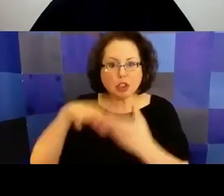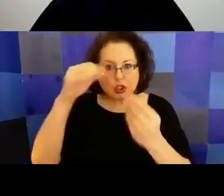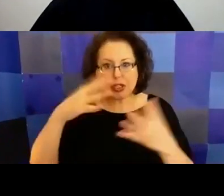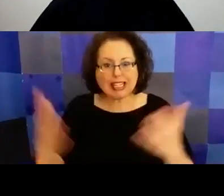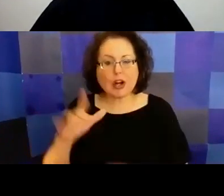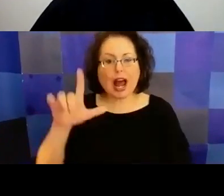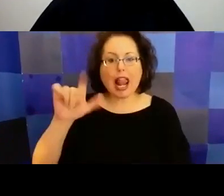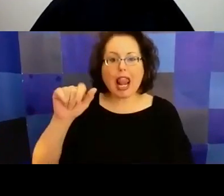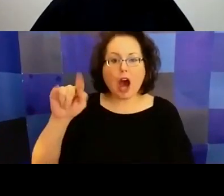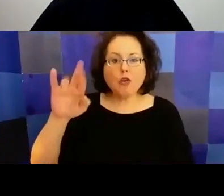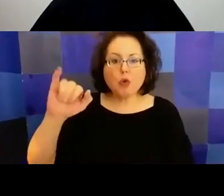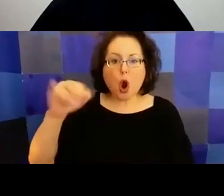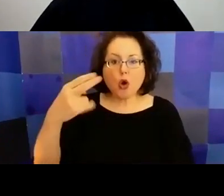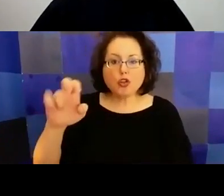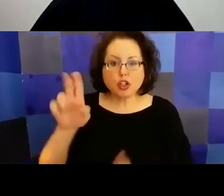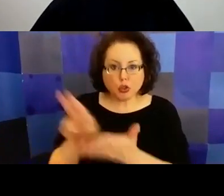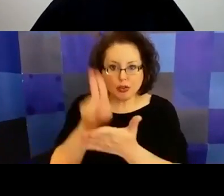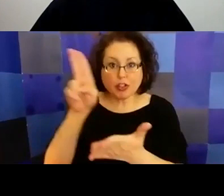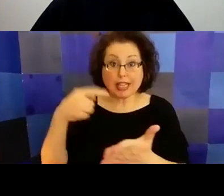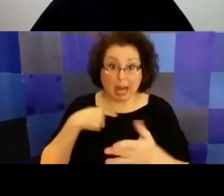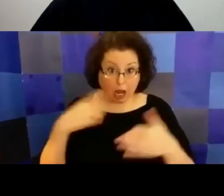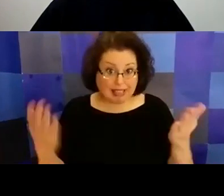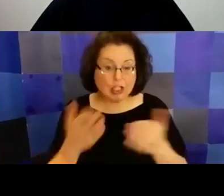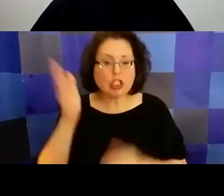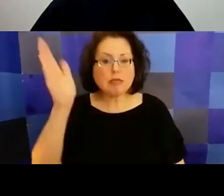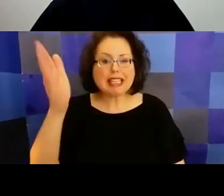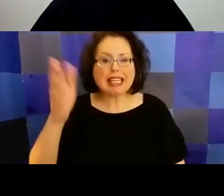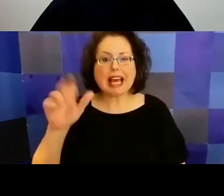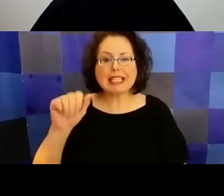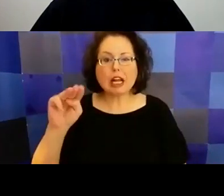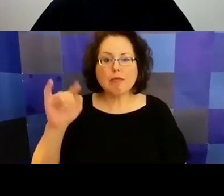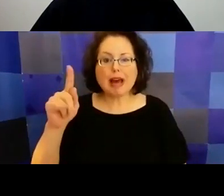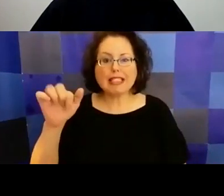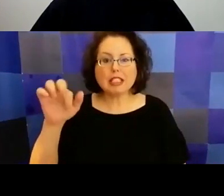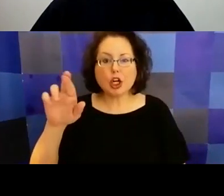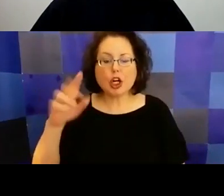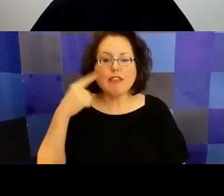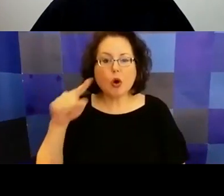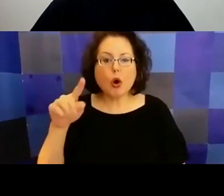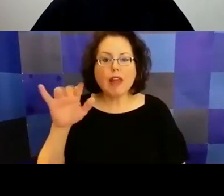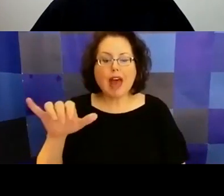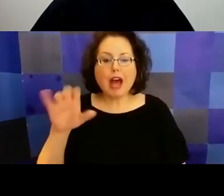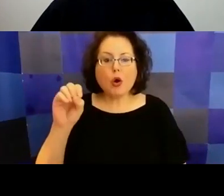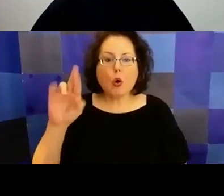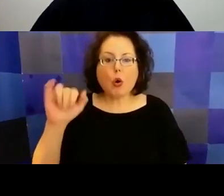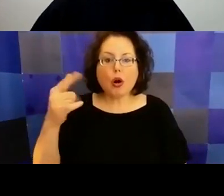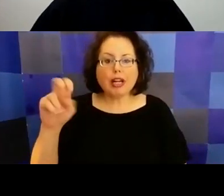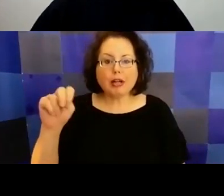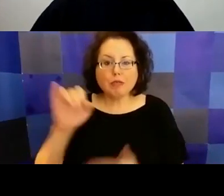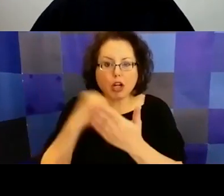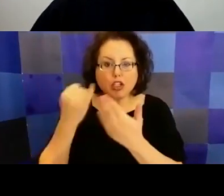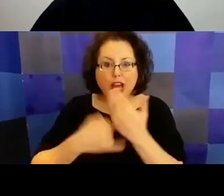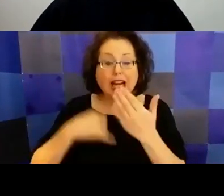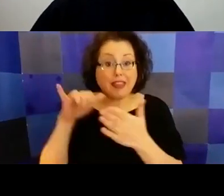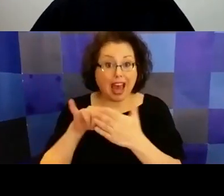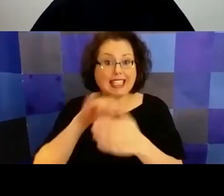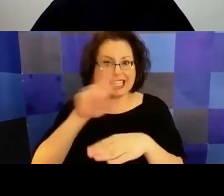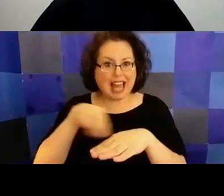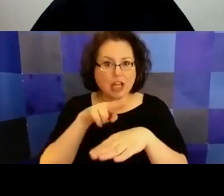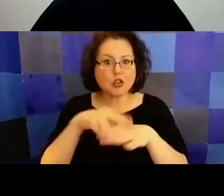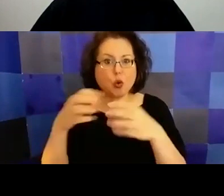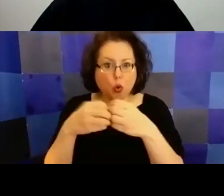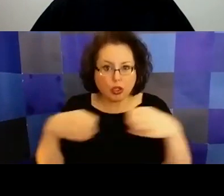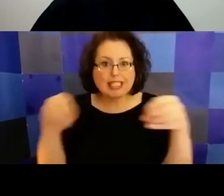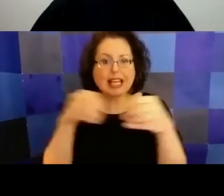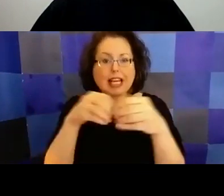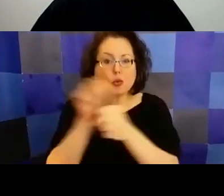heard of it, but I am here today speaking as an ambassador for the Borgen Project, which, for those who don't know, is a national organization that is working